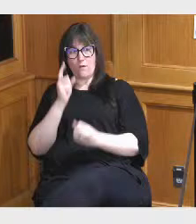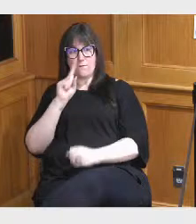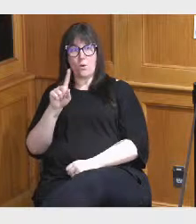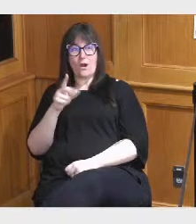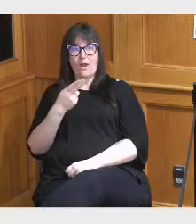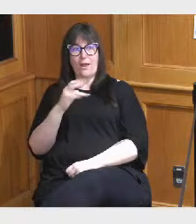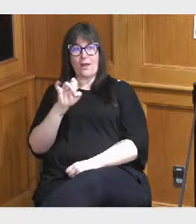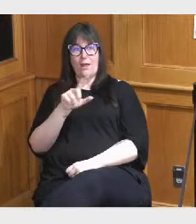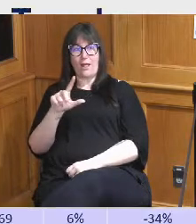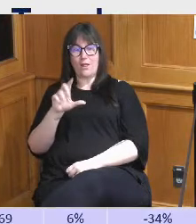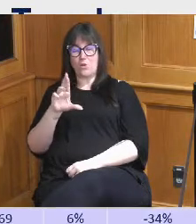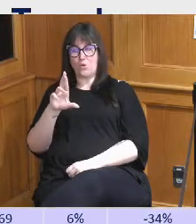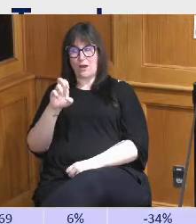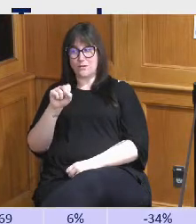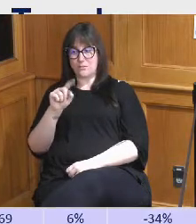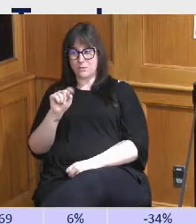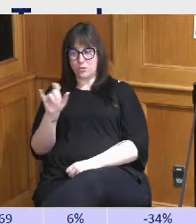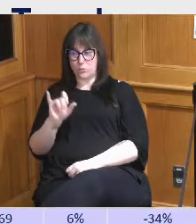Hillcrest as well.